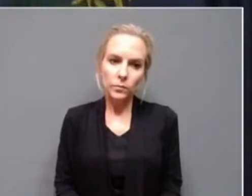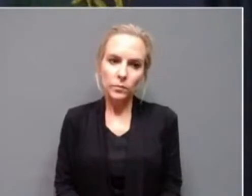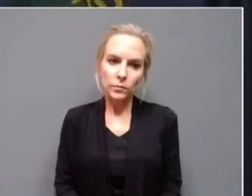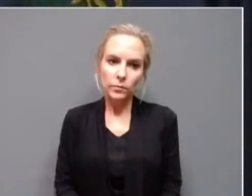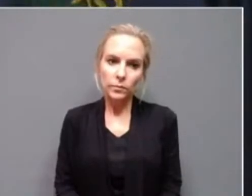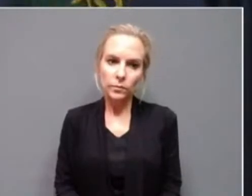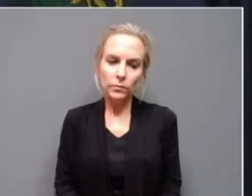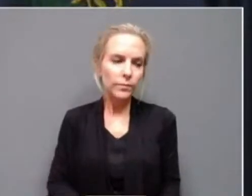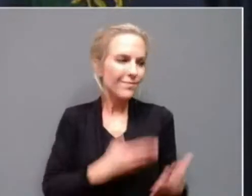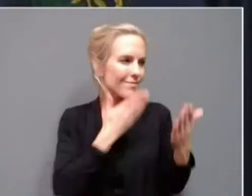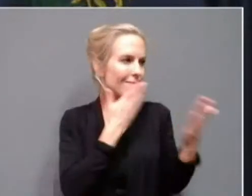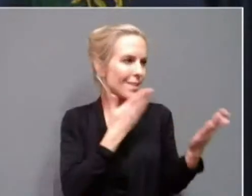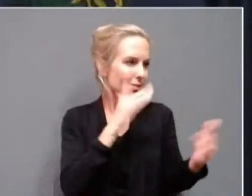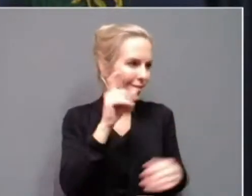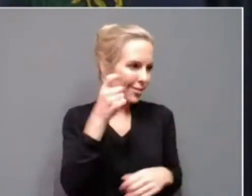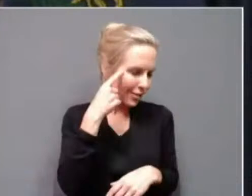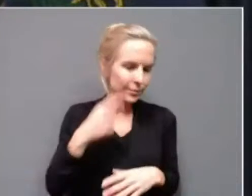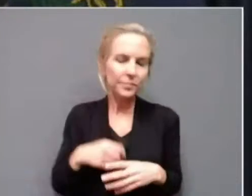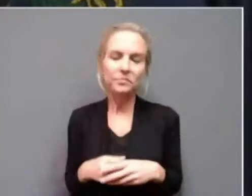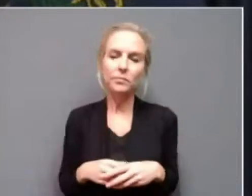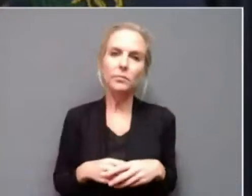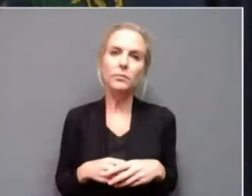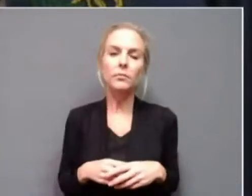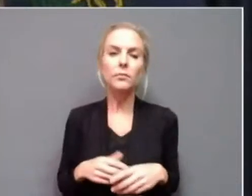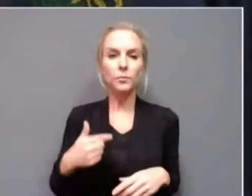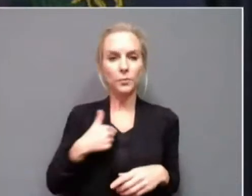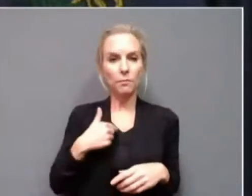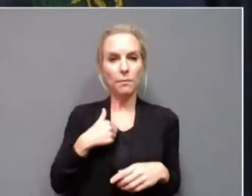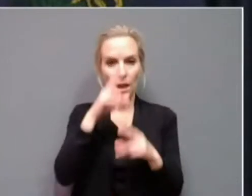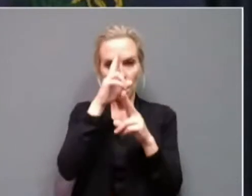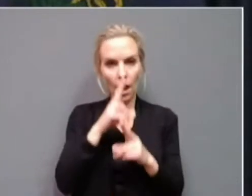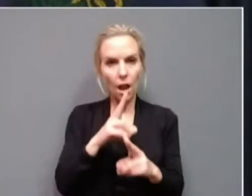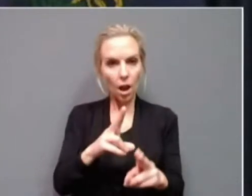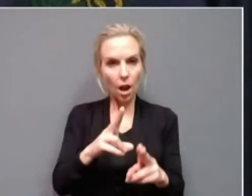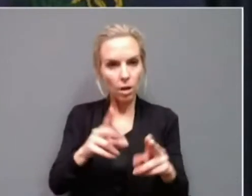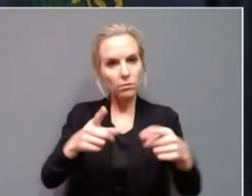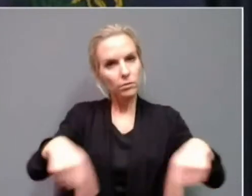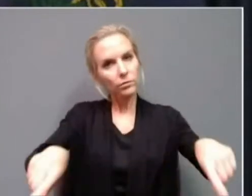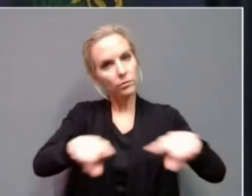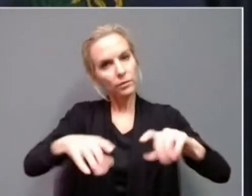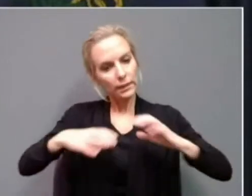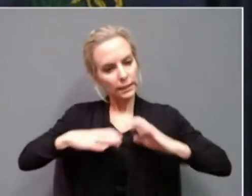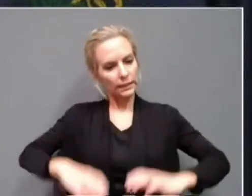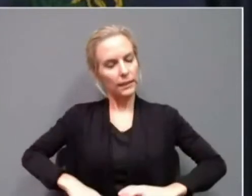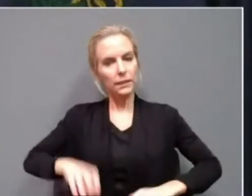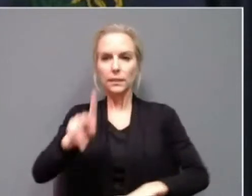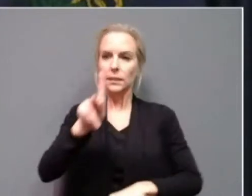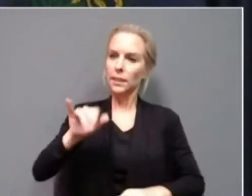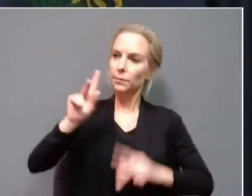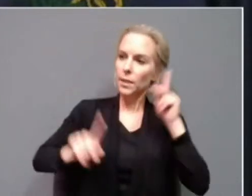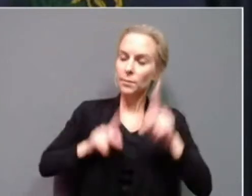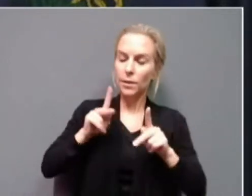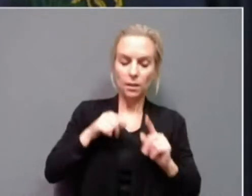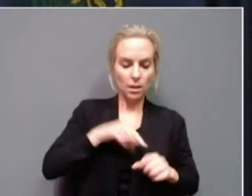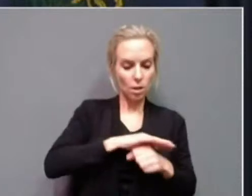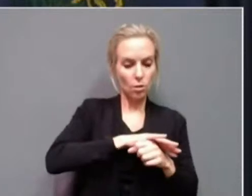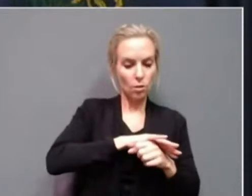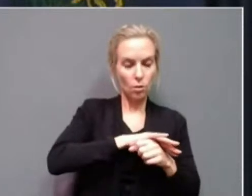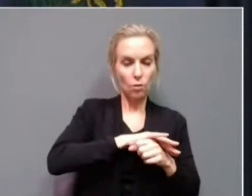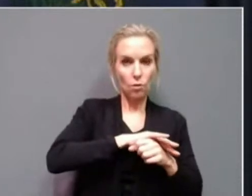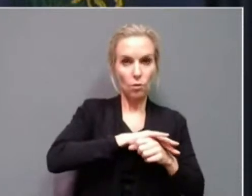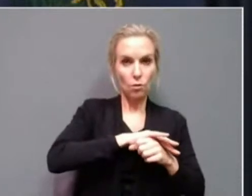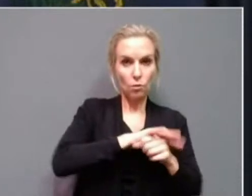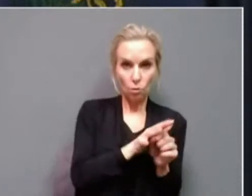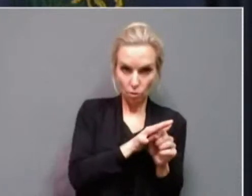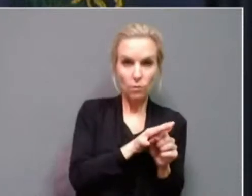Thank you, Governor. I'm honored to speak to the citizens of Kentucky today about how the COVID-19 virus is